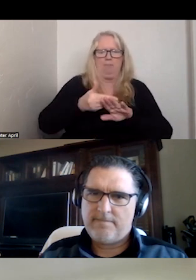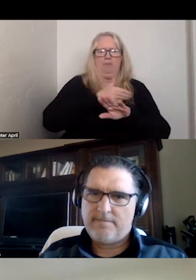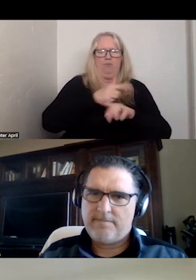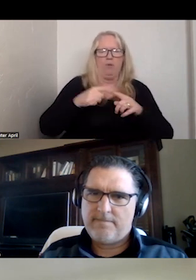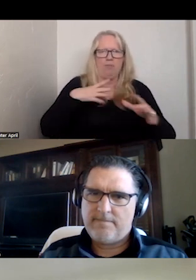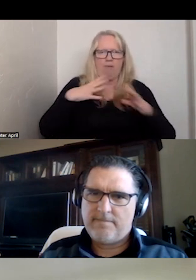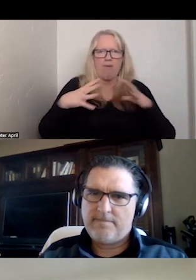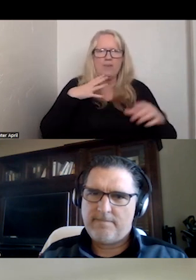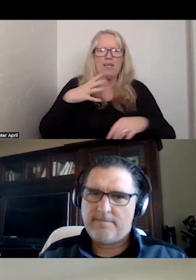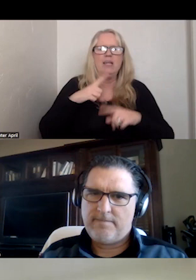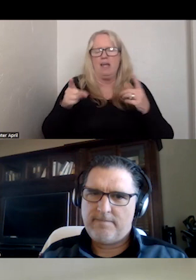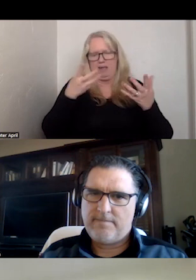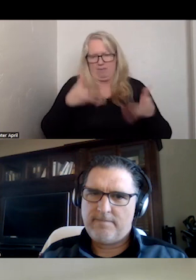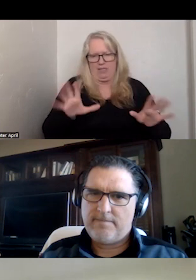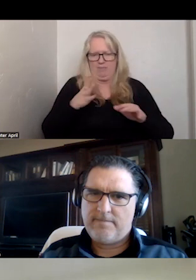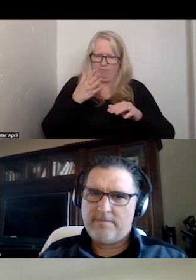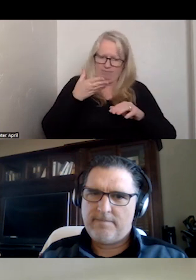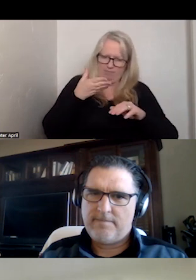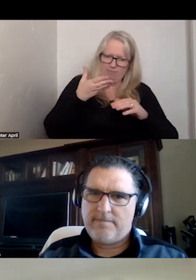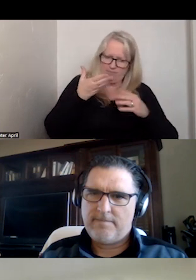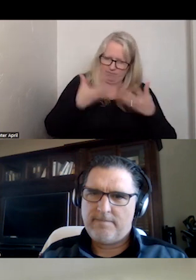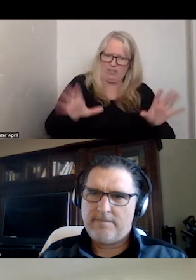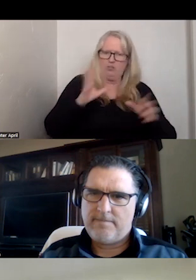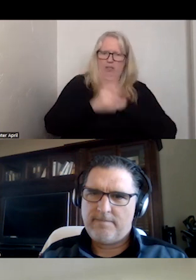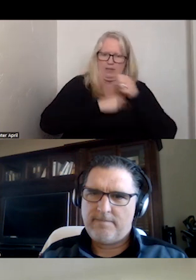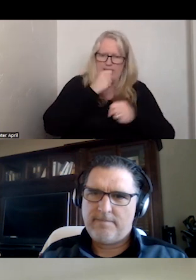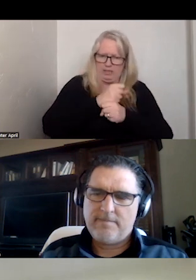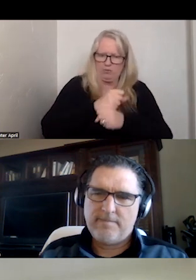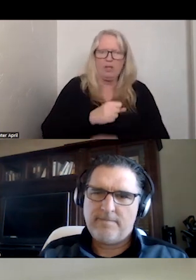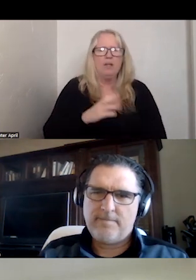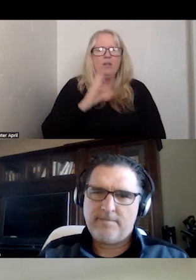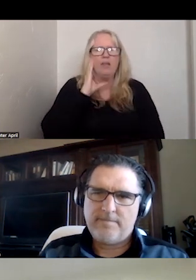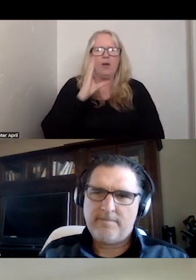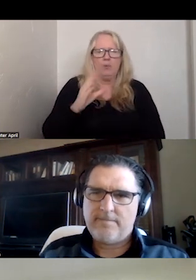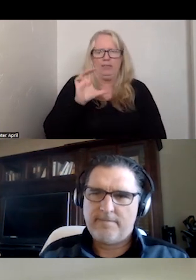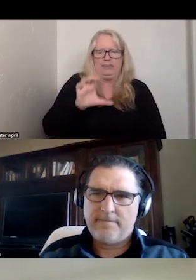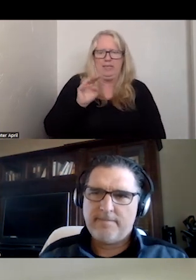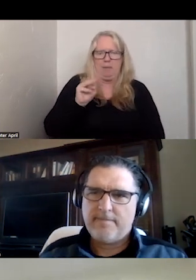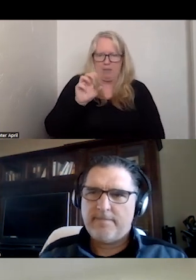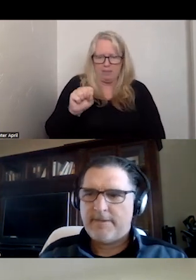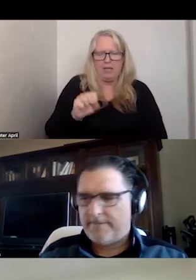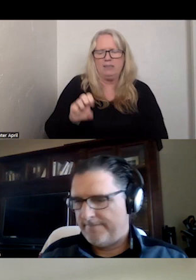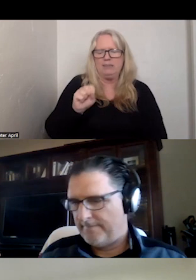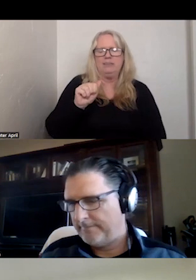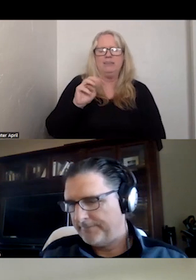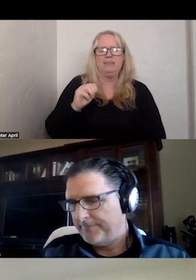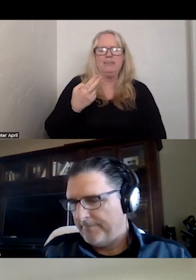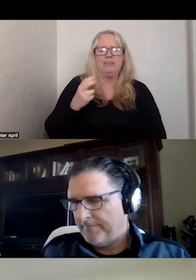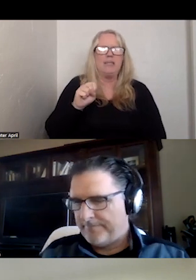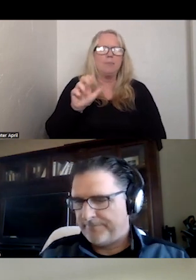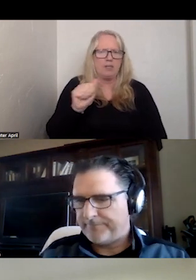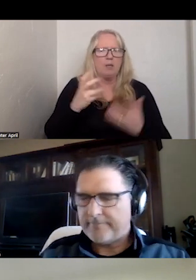holidays at the end of the year, a provision that directs CMS and SAMHSA to work together